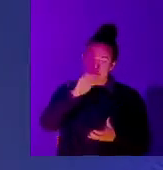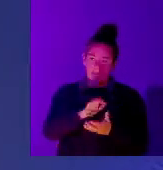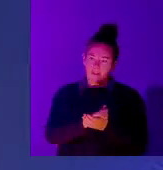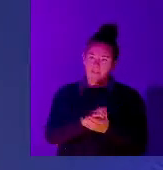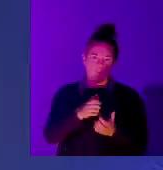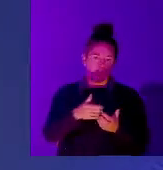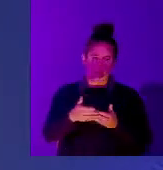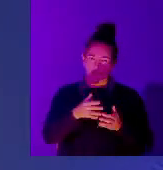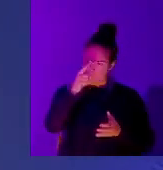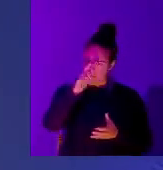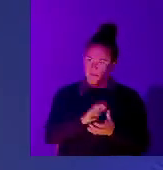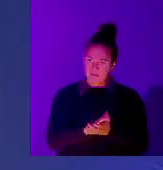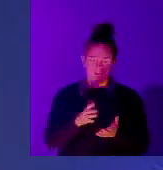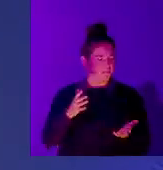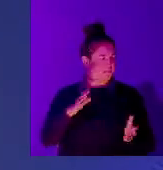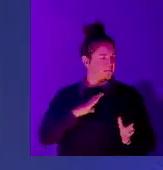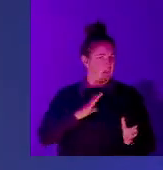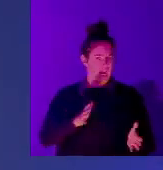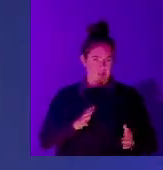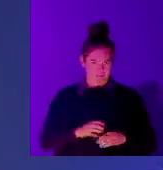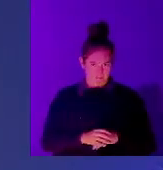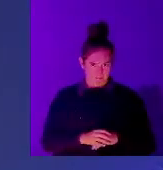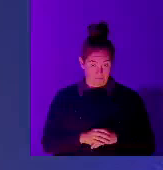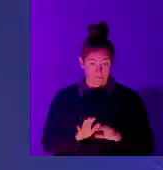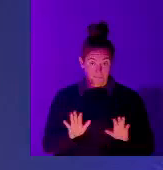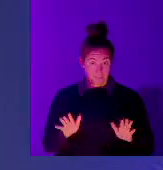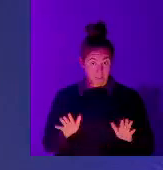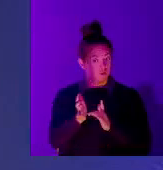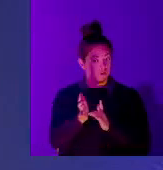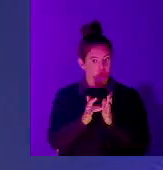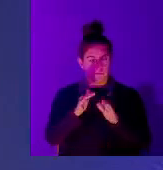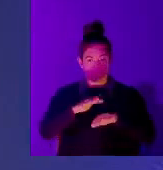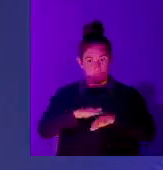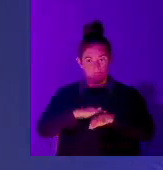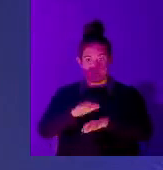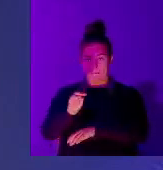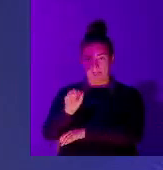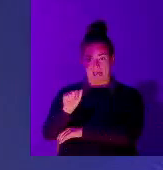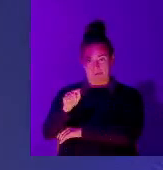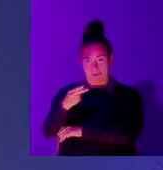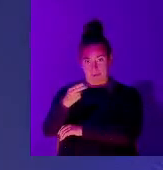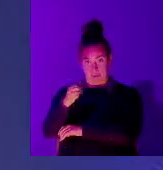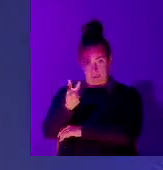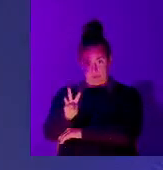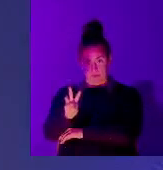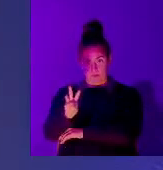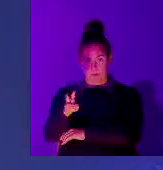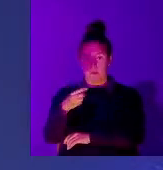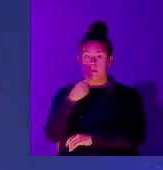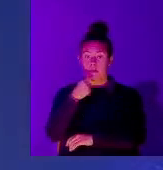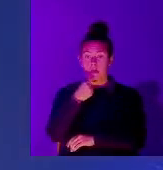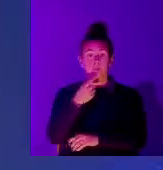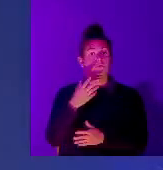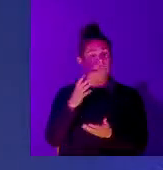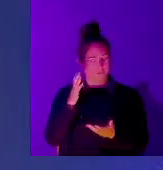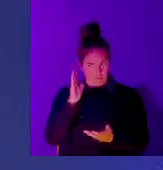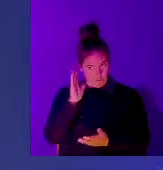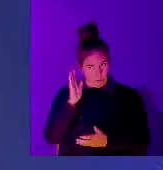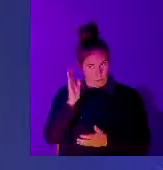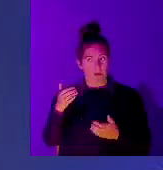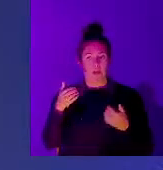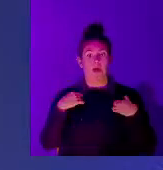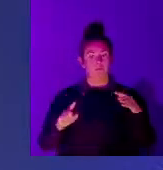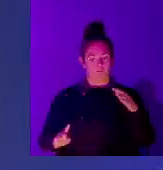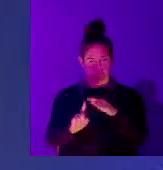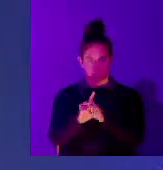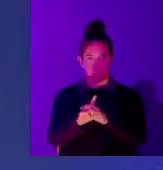Jesus warns in Matthew 24:24, there shall arise false Christs and false prophets,